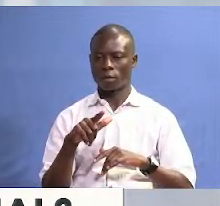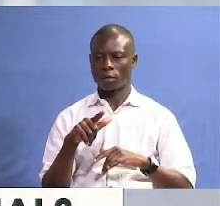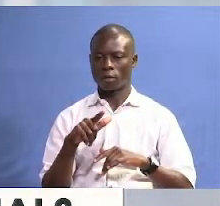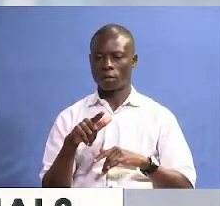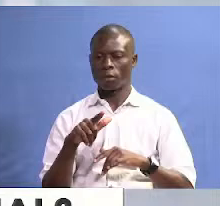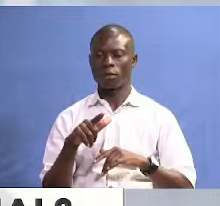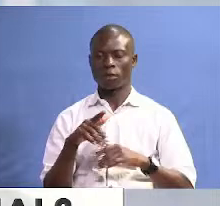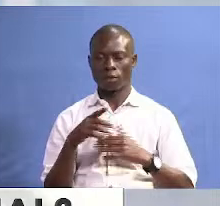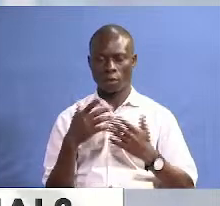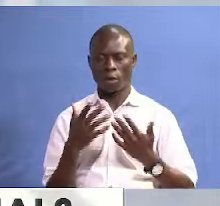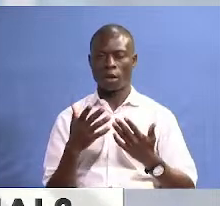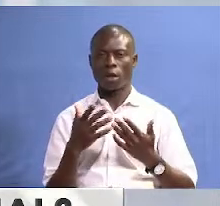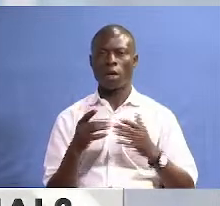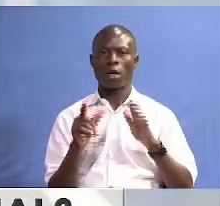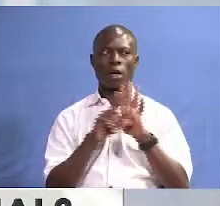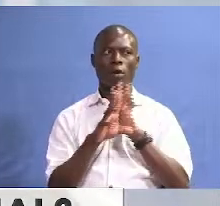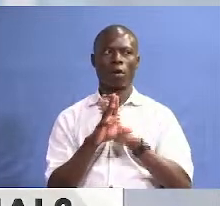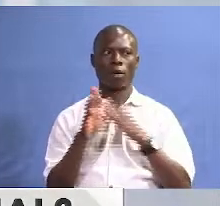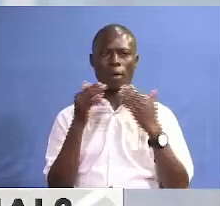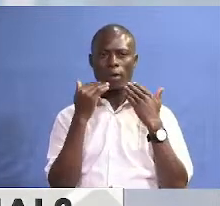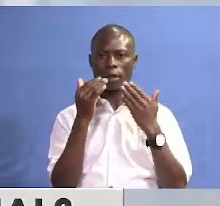asante sana for making time.